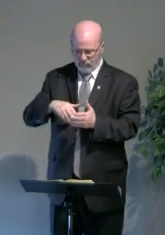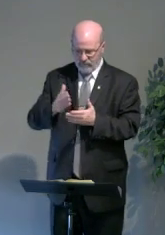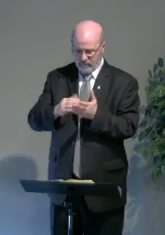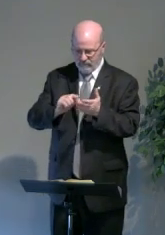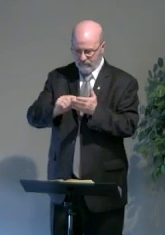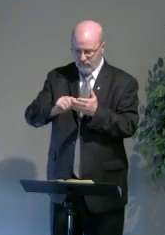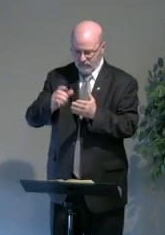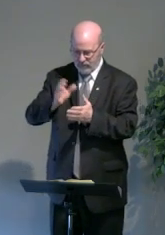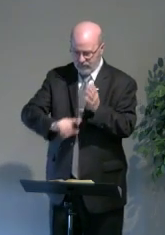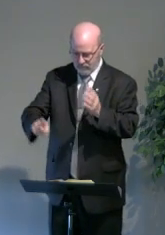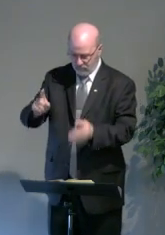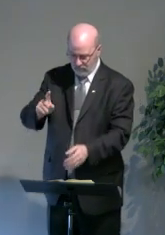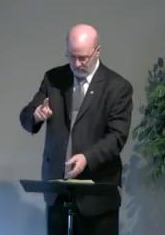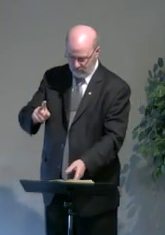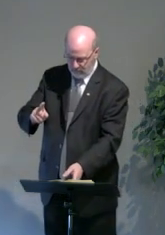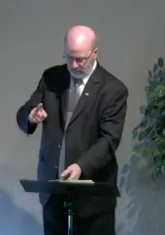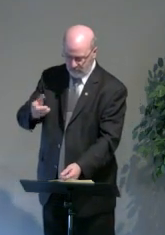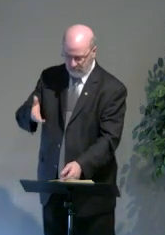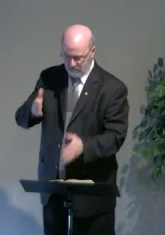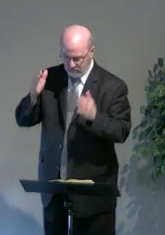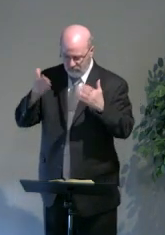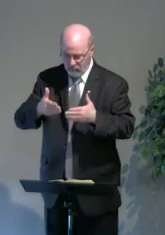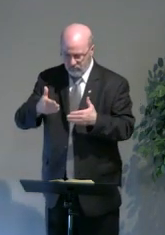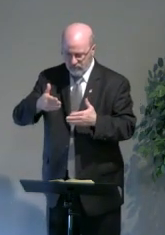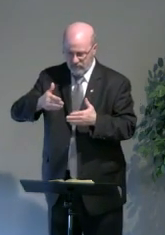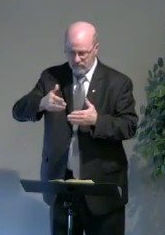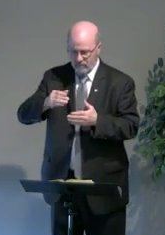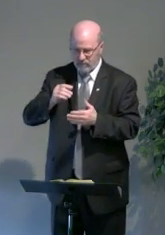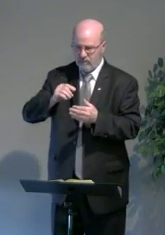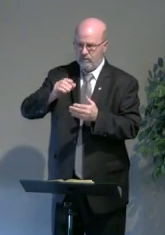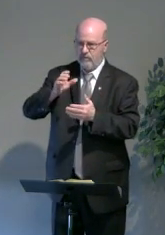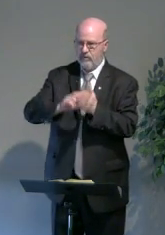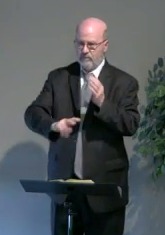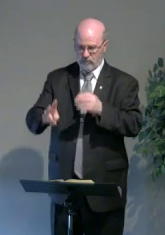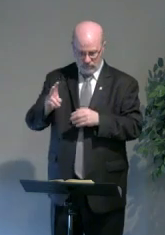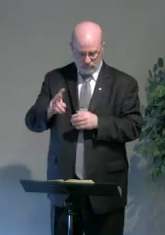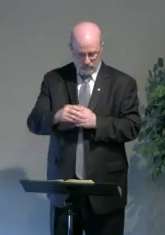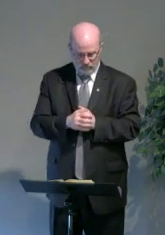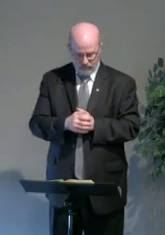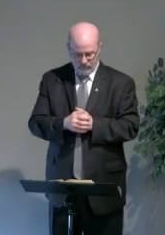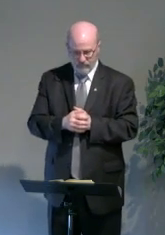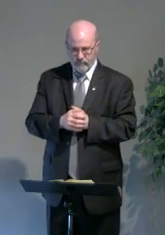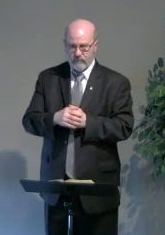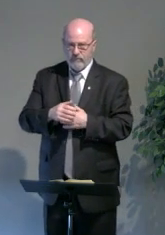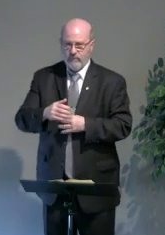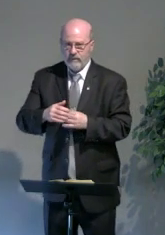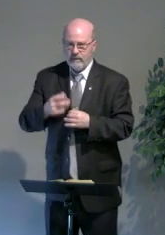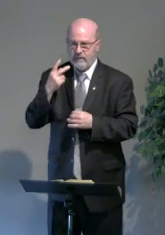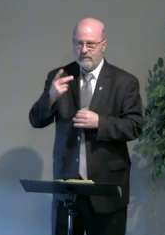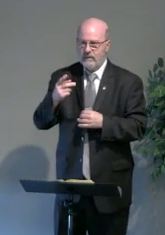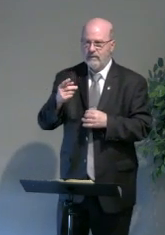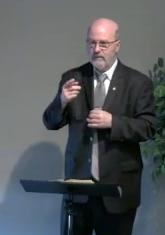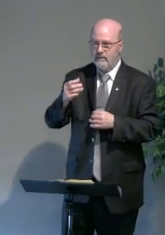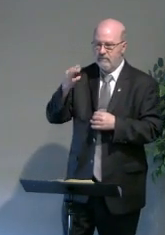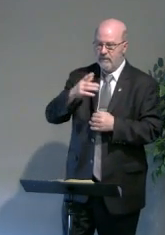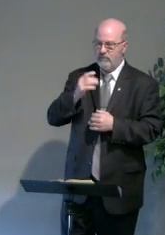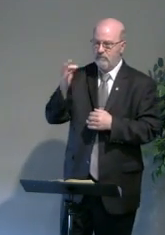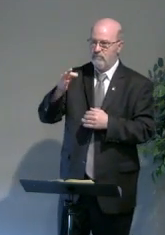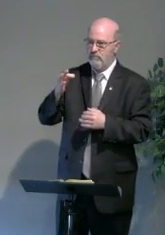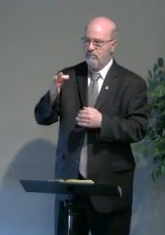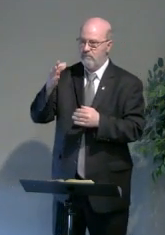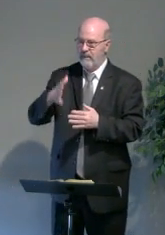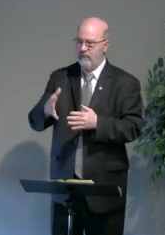few verses in chapter 1, but mainly spend our time in the first 10 verses of chapter 2. I was listening to Pastor preach this